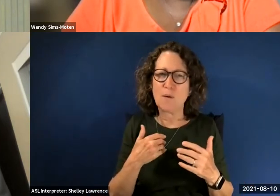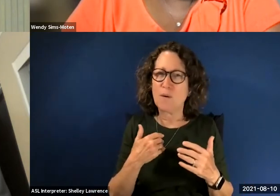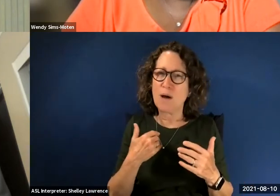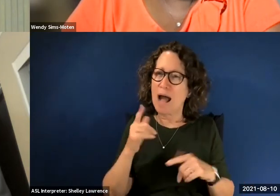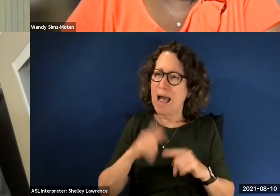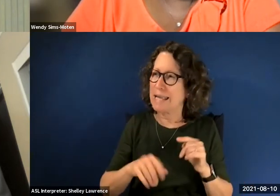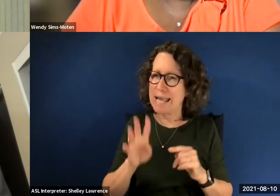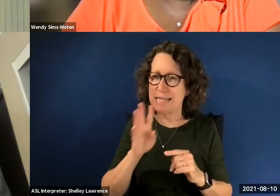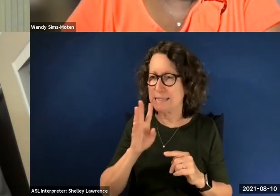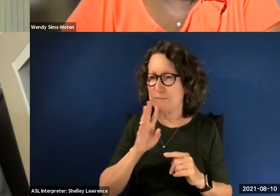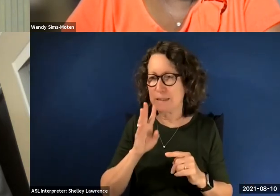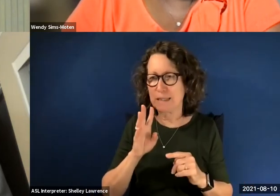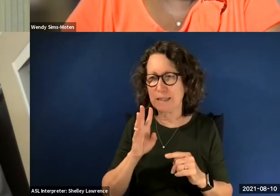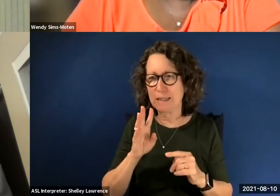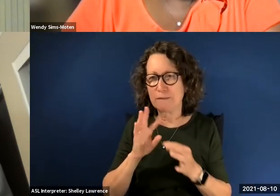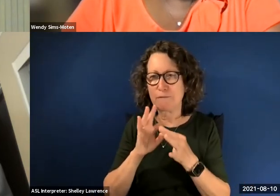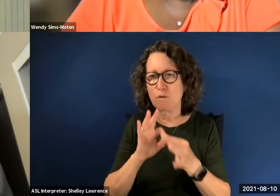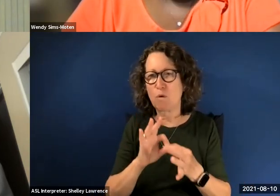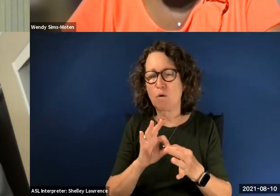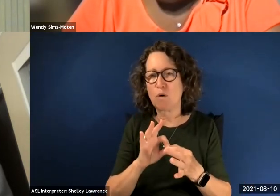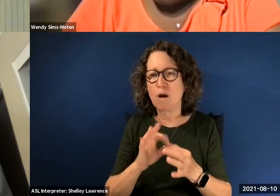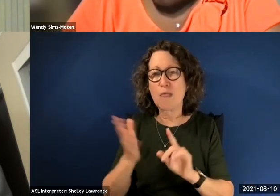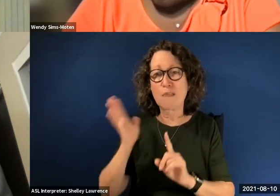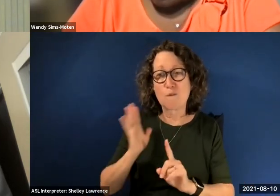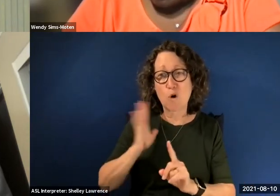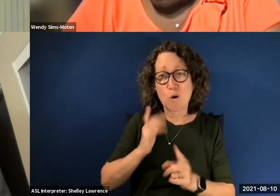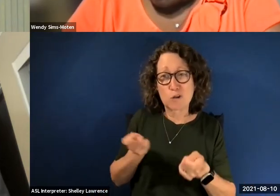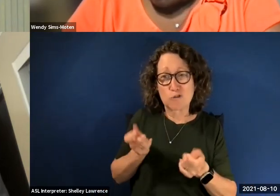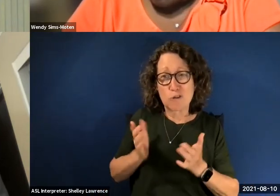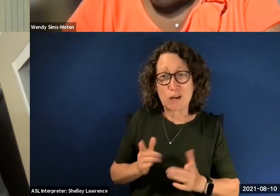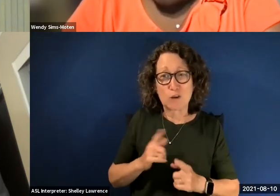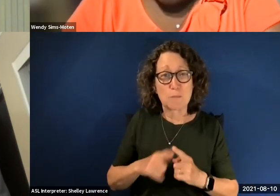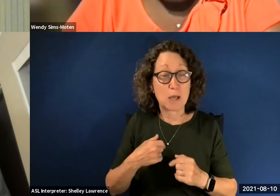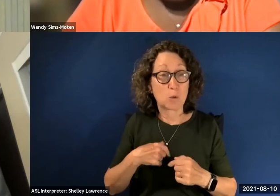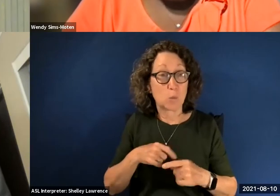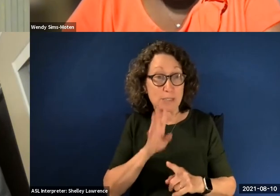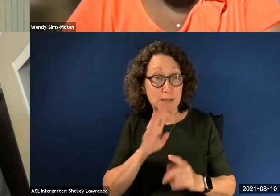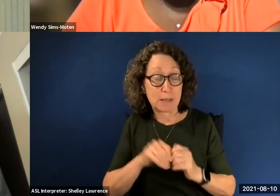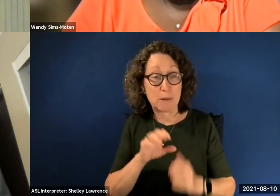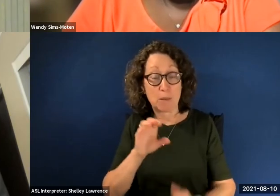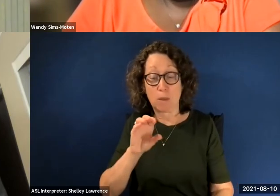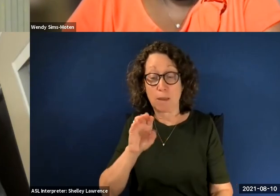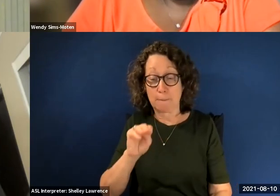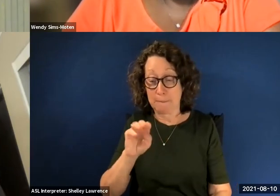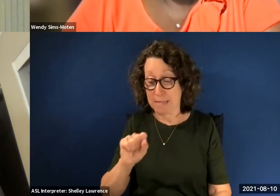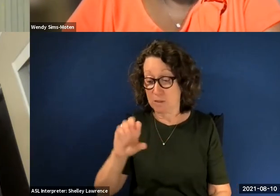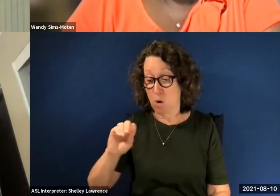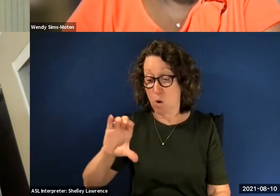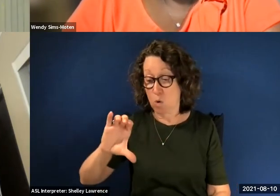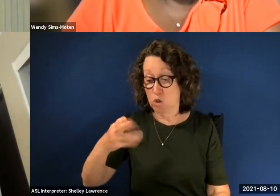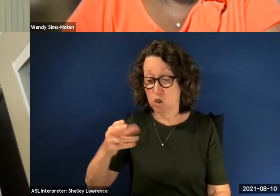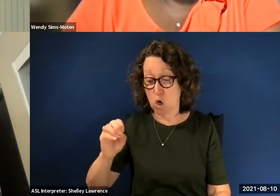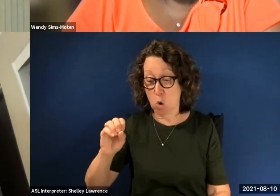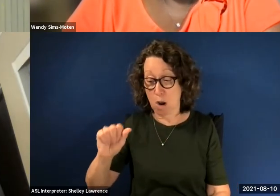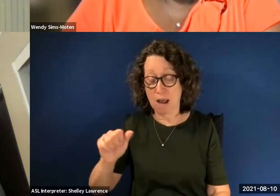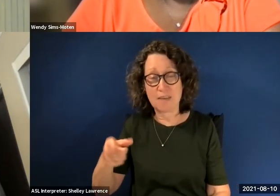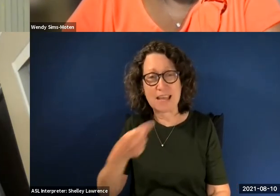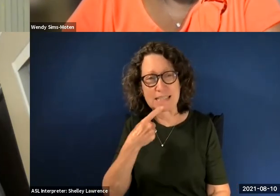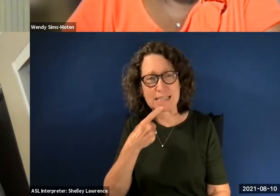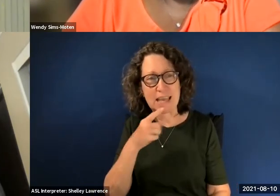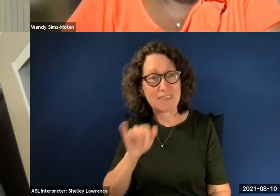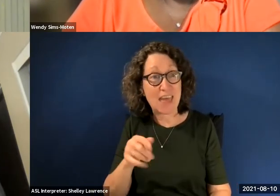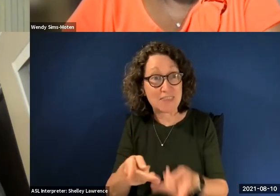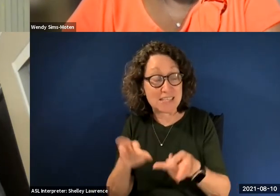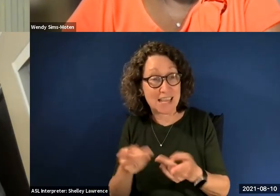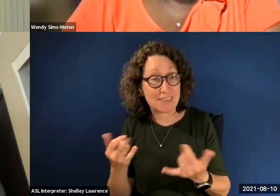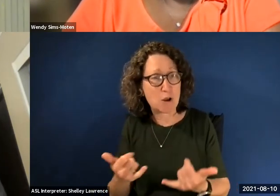I can't speak for the former director, but I know that in speaking with Ms. Ochoa, she just, you know, said basically that the site